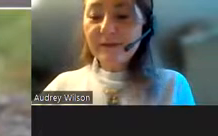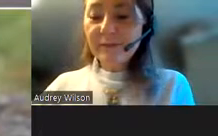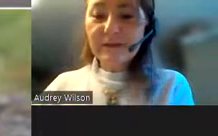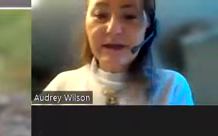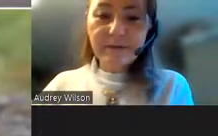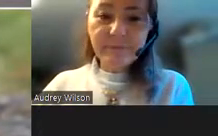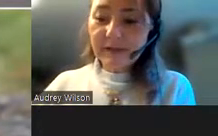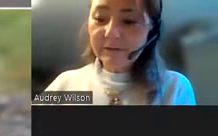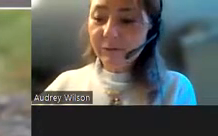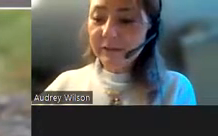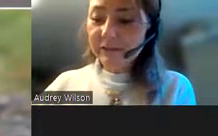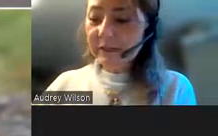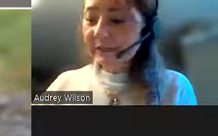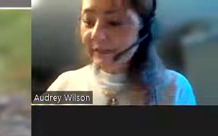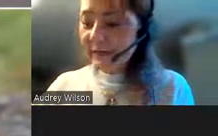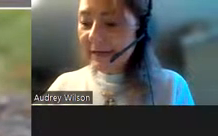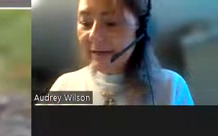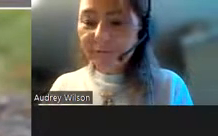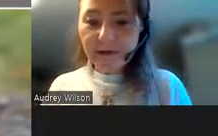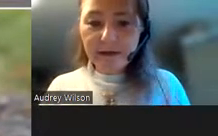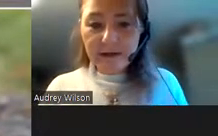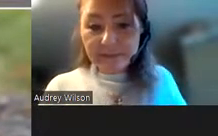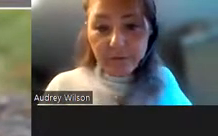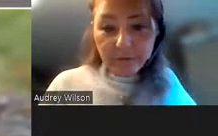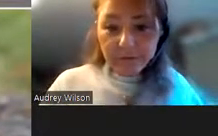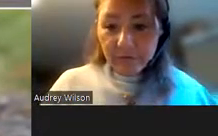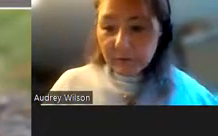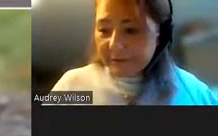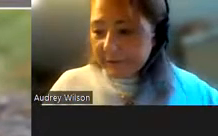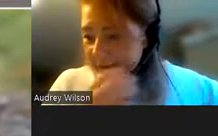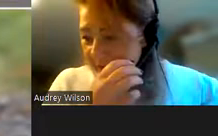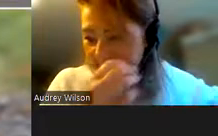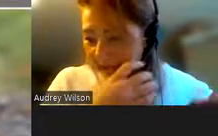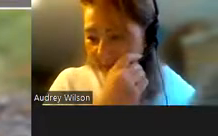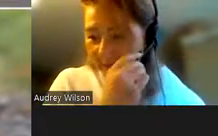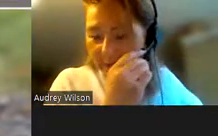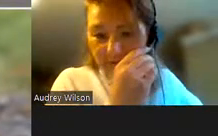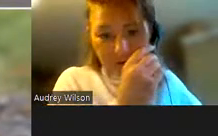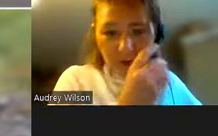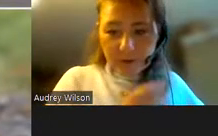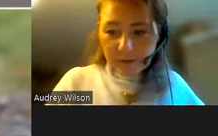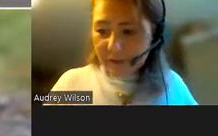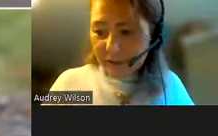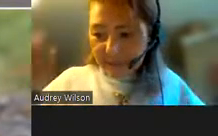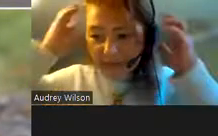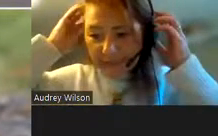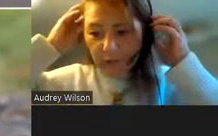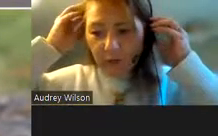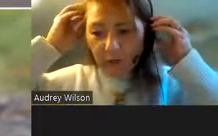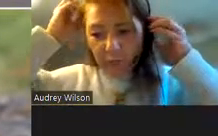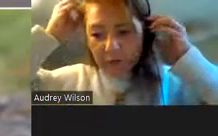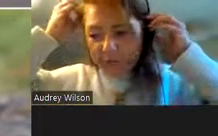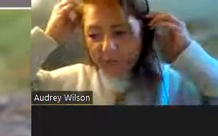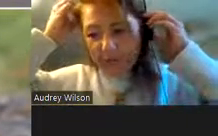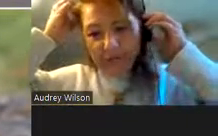Now, this one, this actual question doesn't have a sound to it. And it's a very quick question. It's